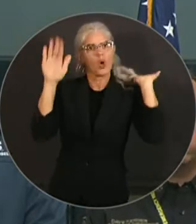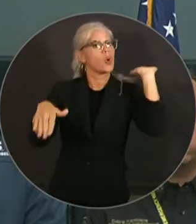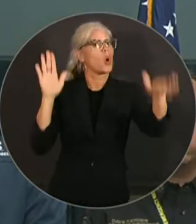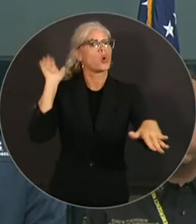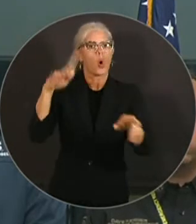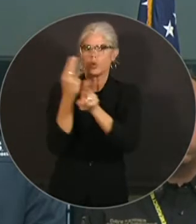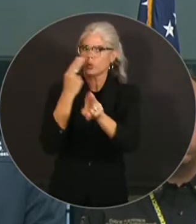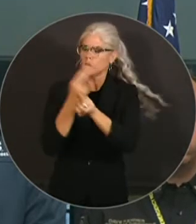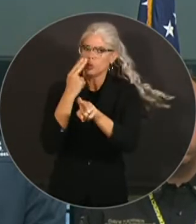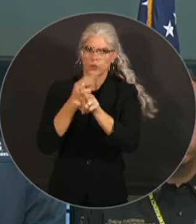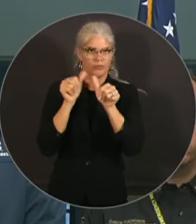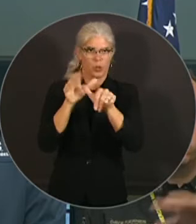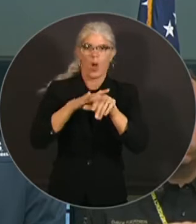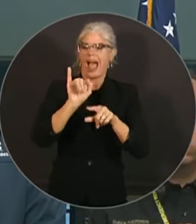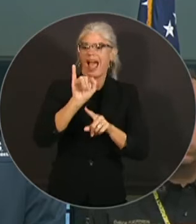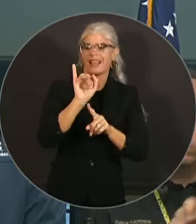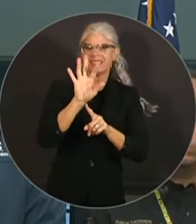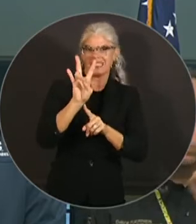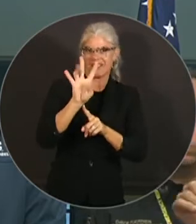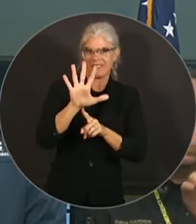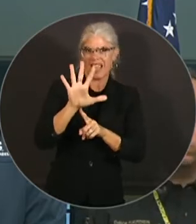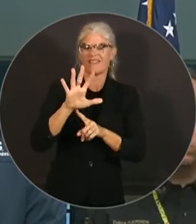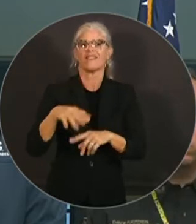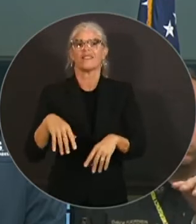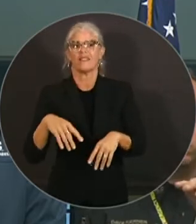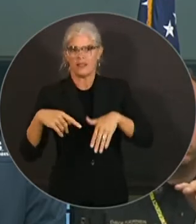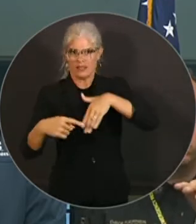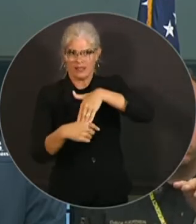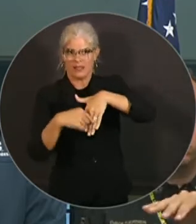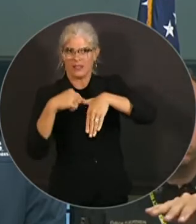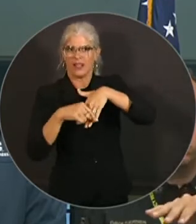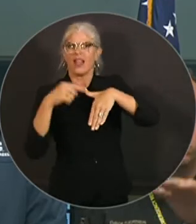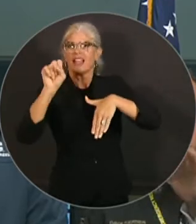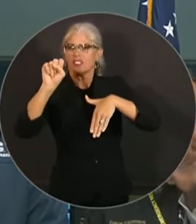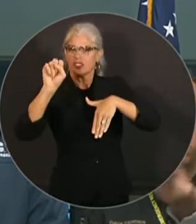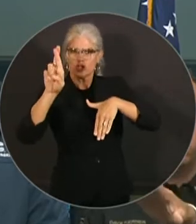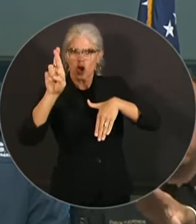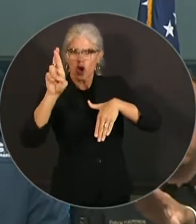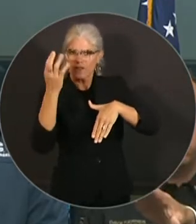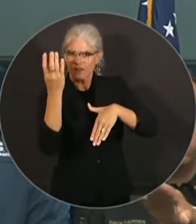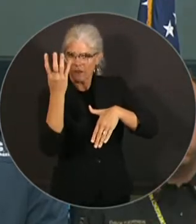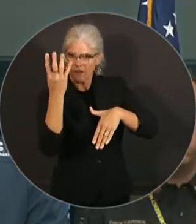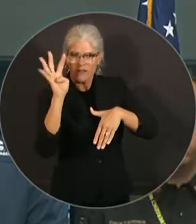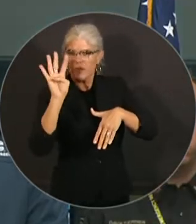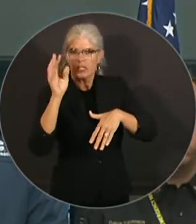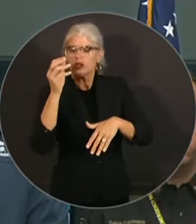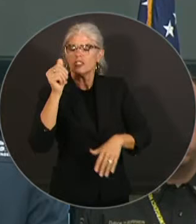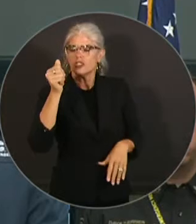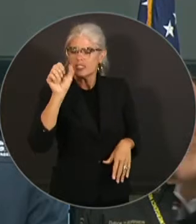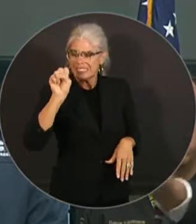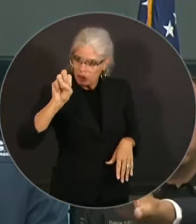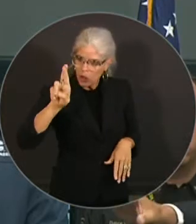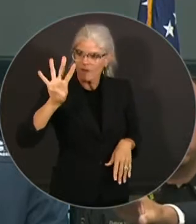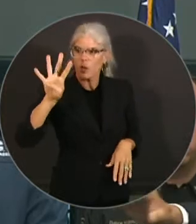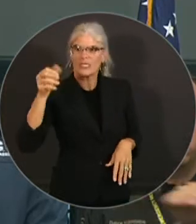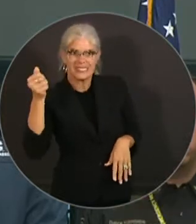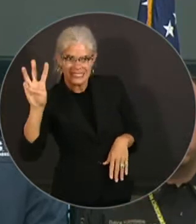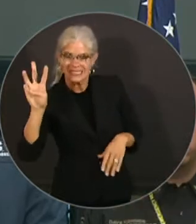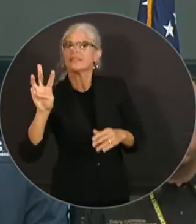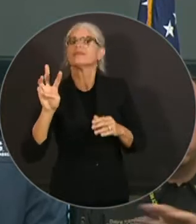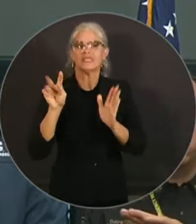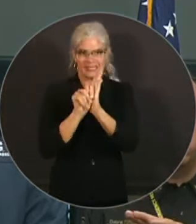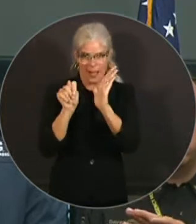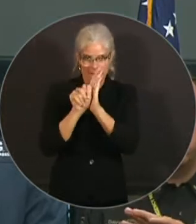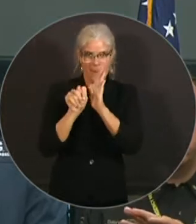way until I guess it's in SR 417 in Central Florida from Tampa on